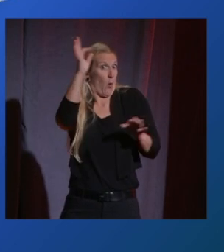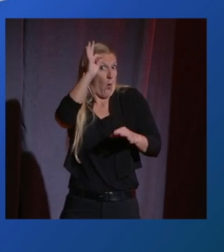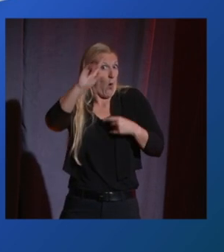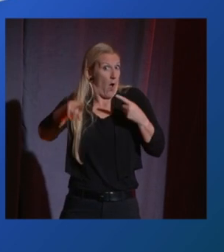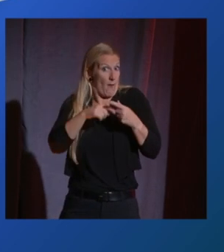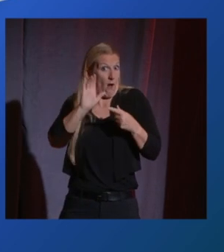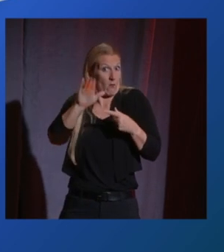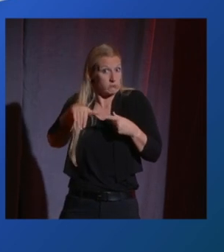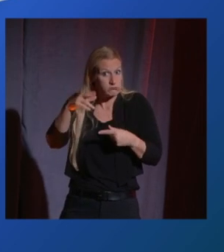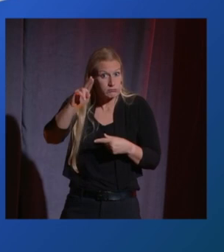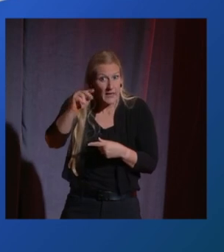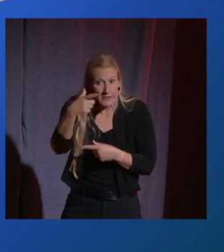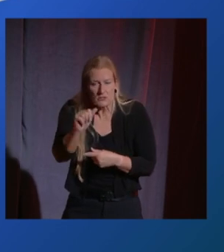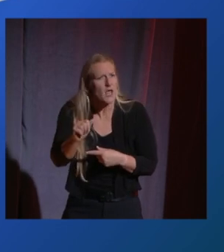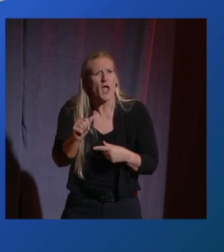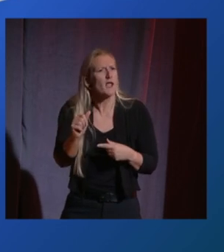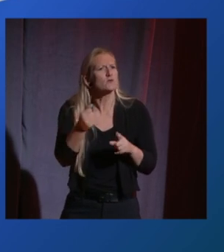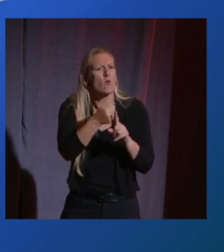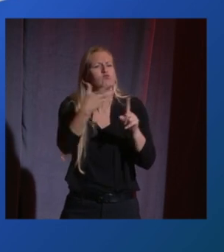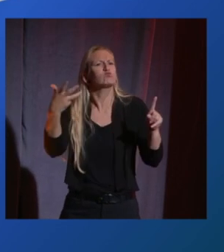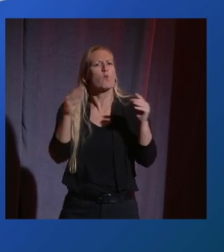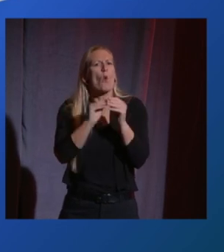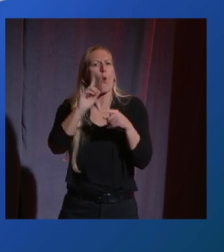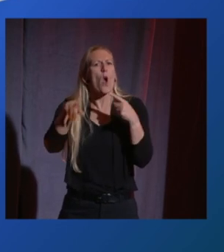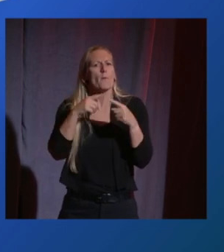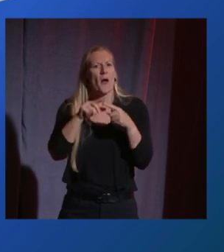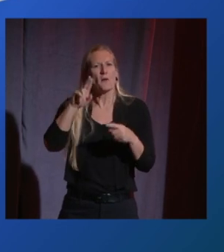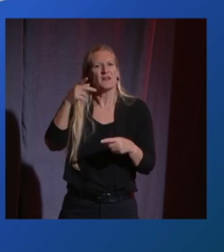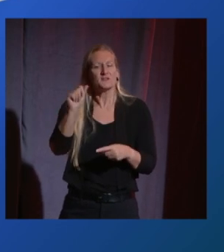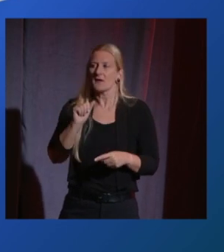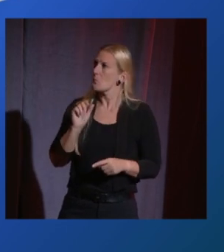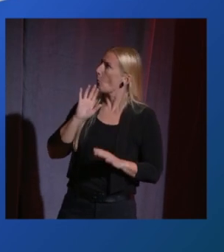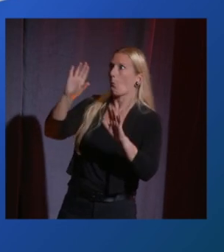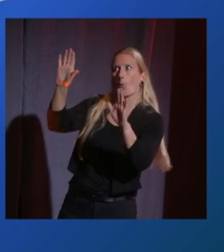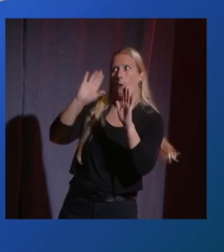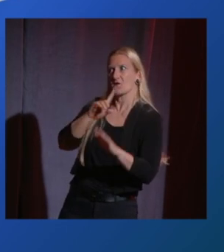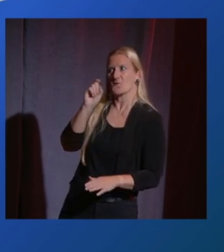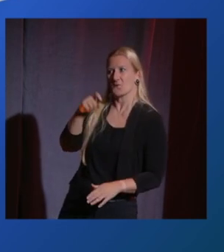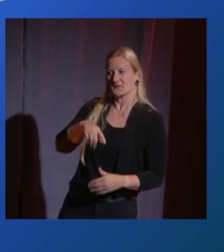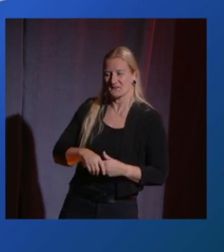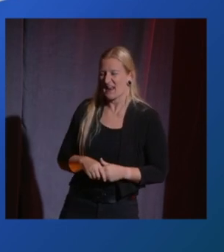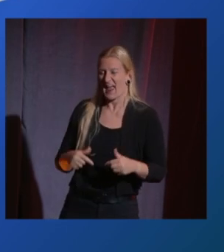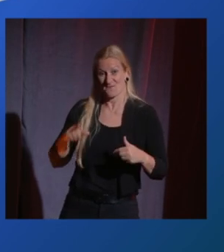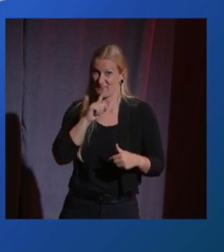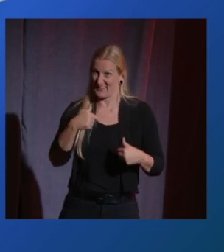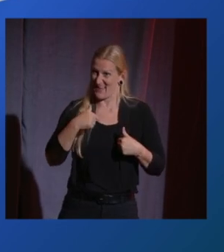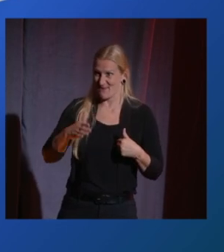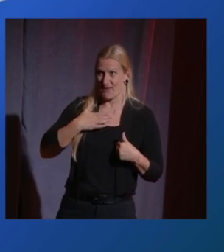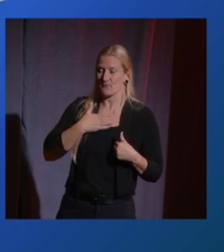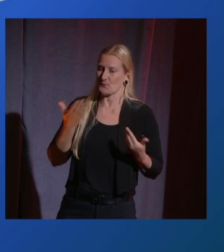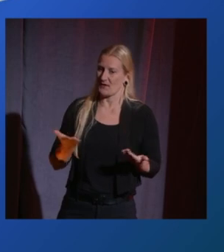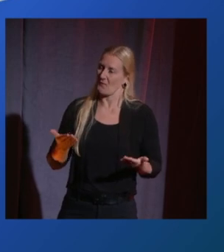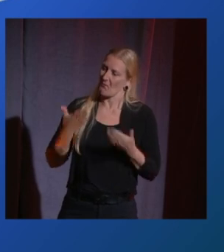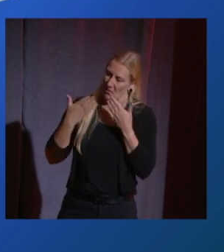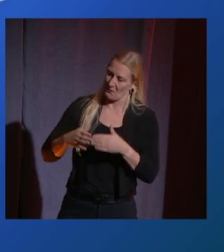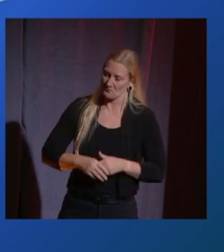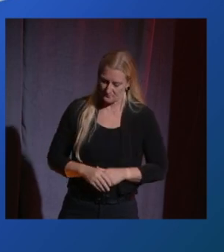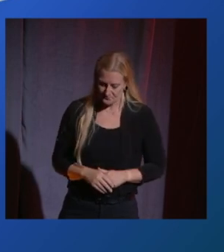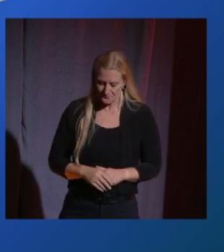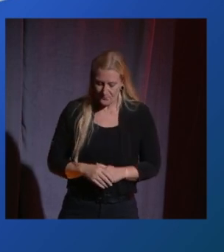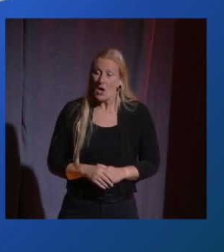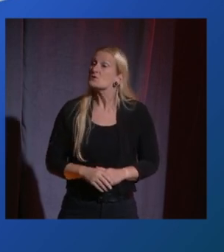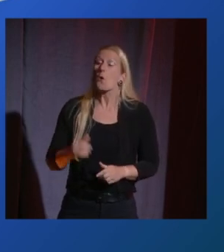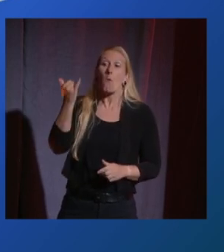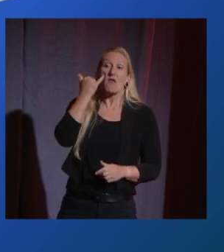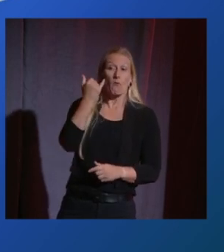NGA so what more would you like to share it's a great question and I'm so happy to be here thank you so if